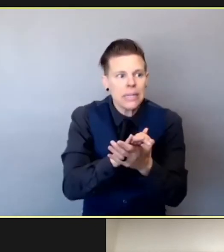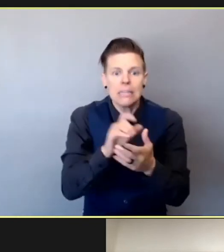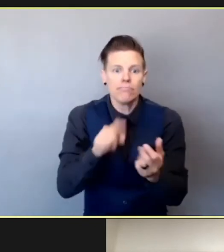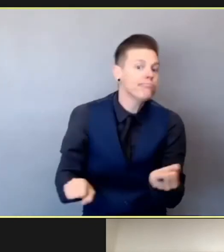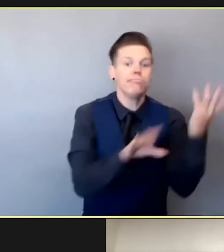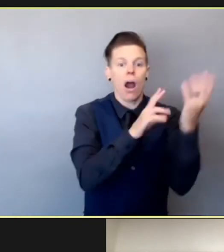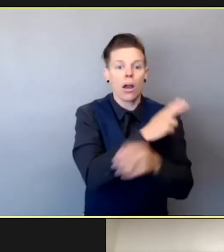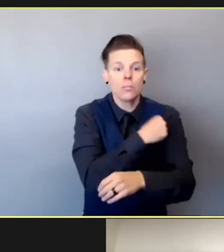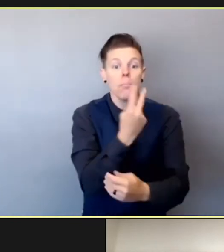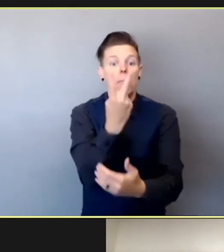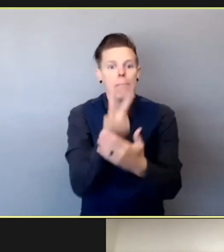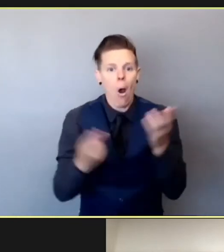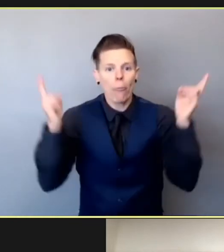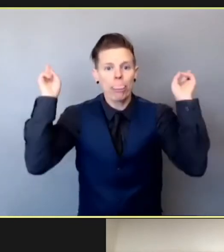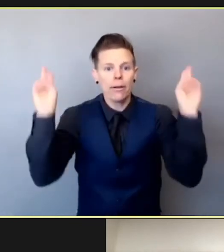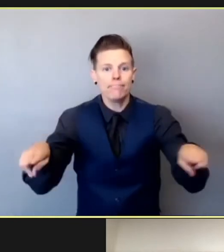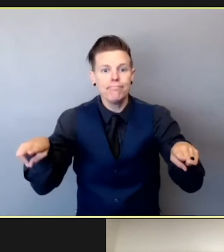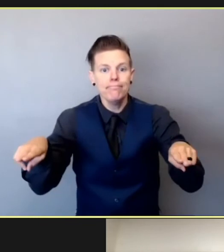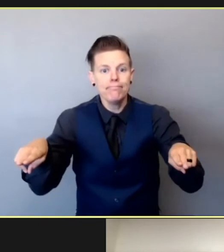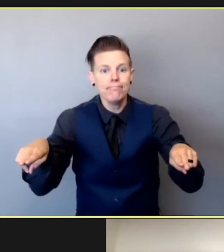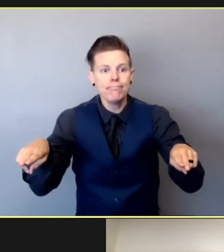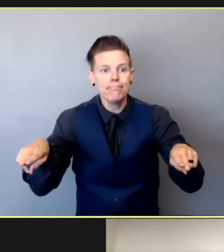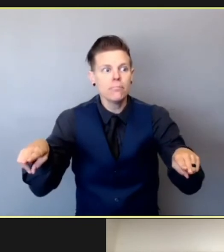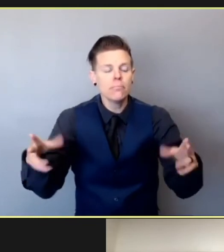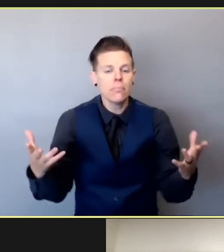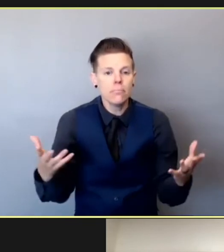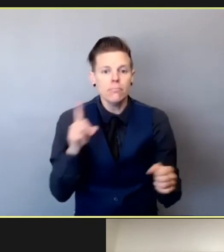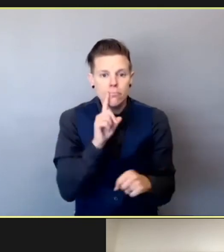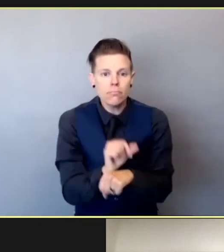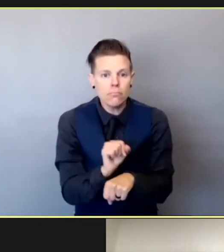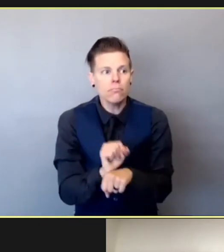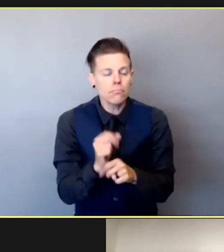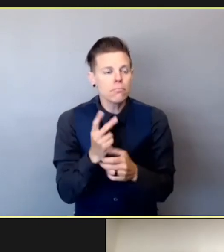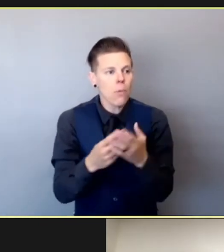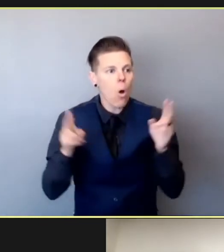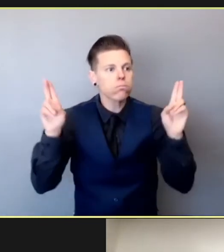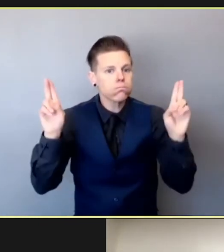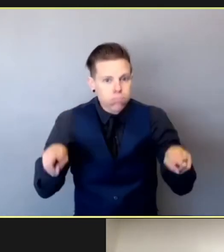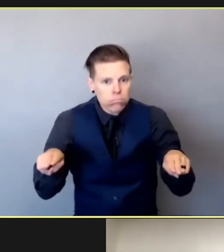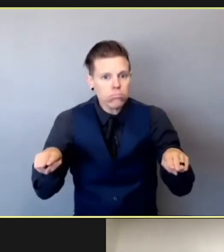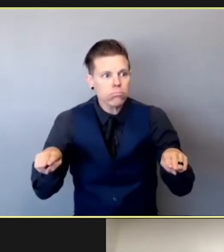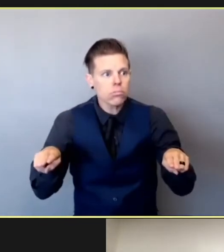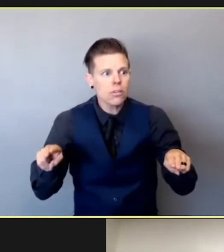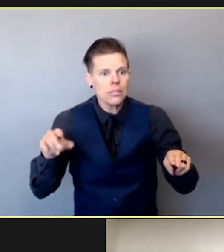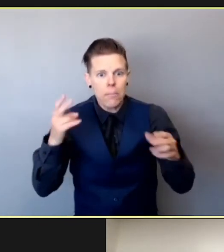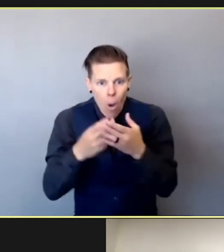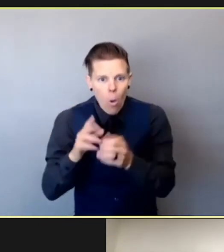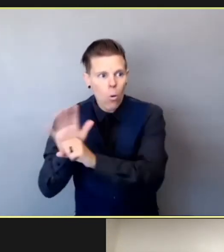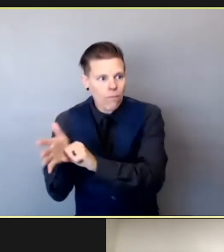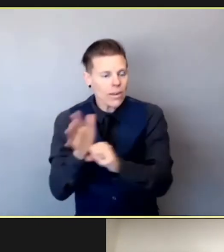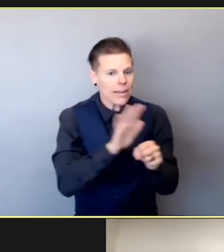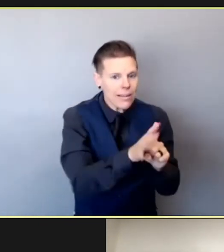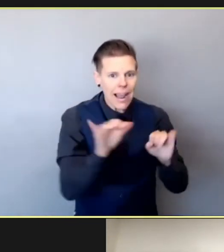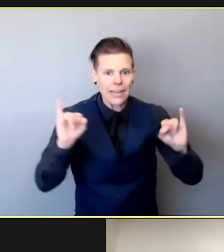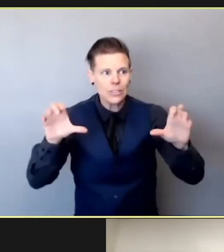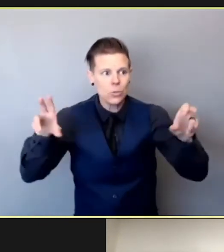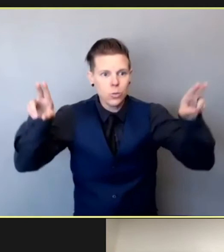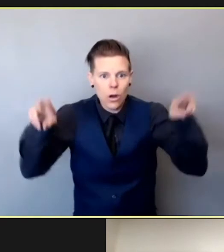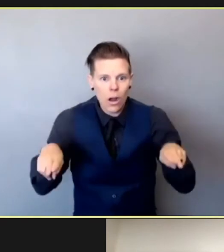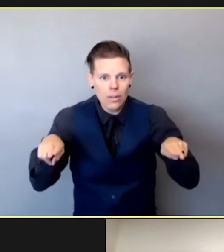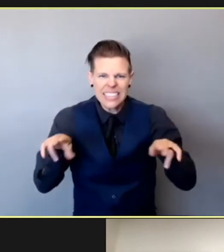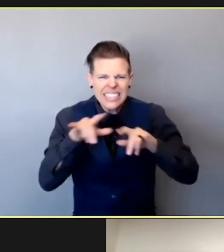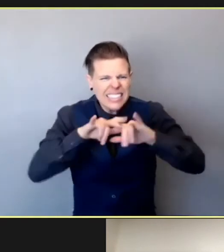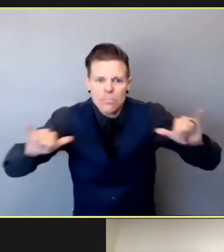up in an inpatient bed, and then he was moved to the intensive care unit just about the time his wife